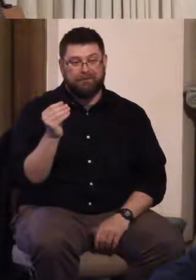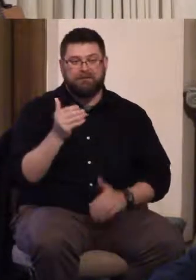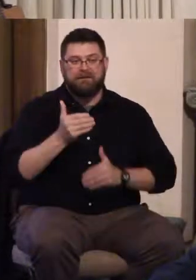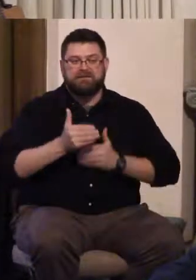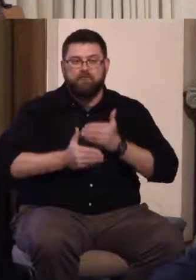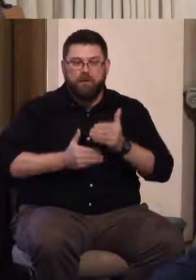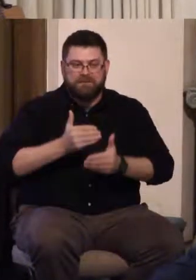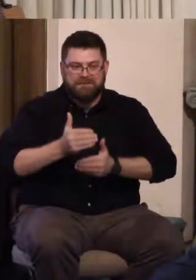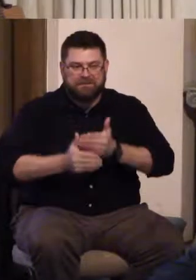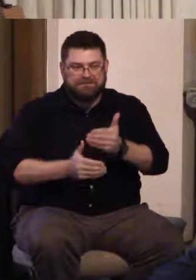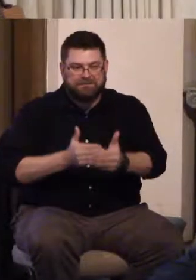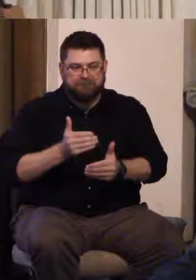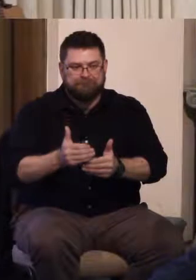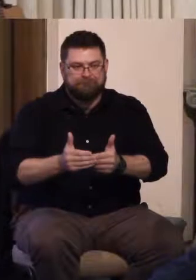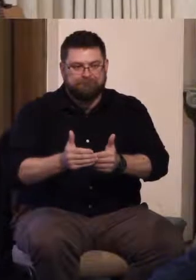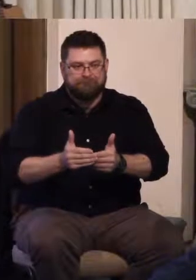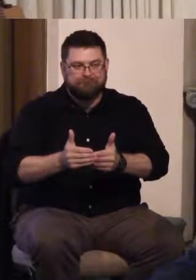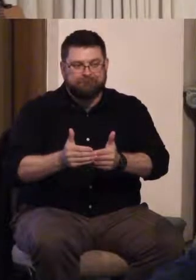it's a process.